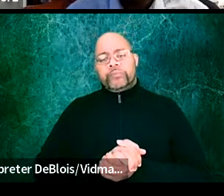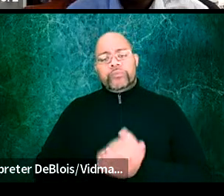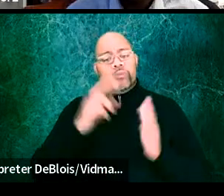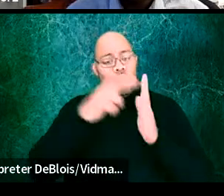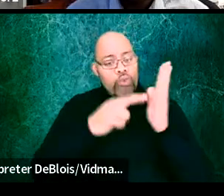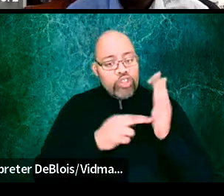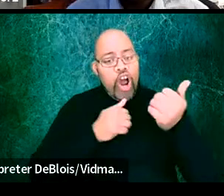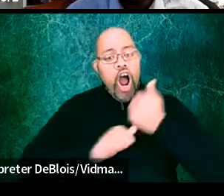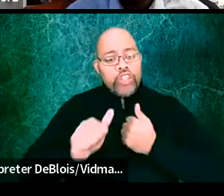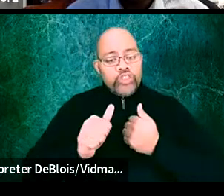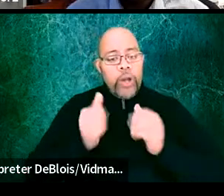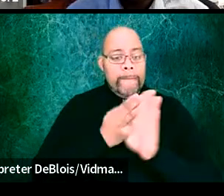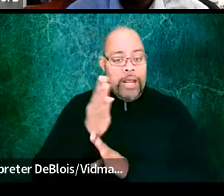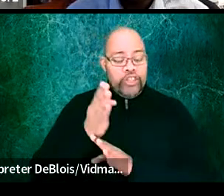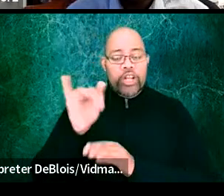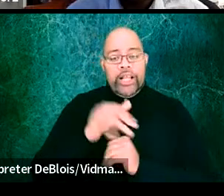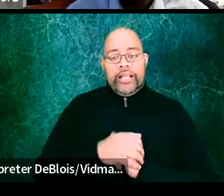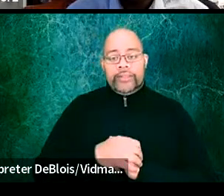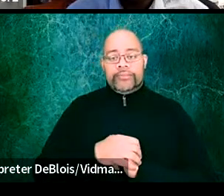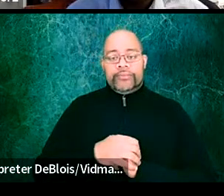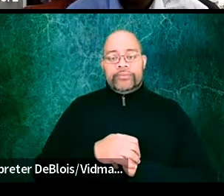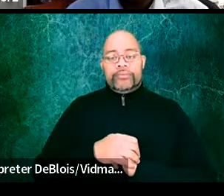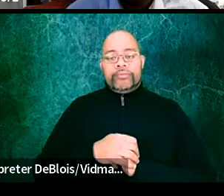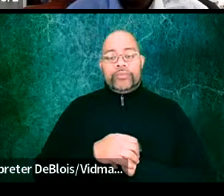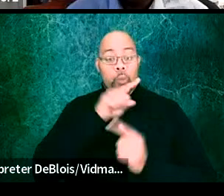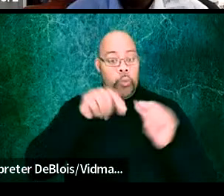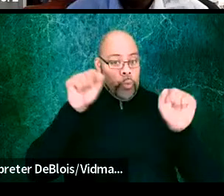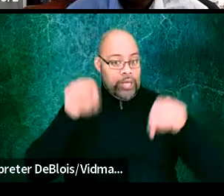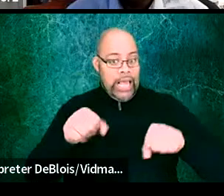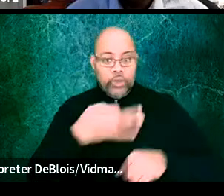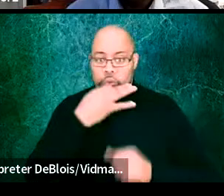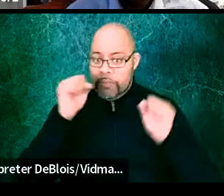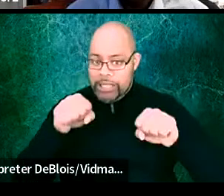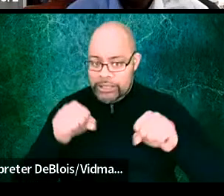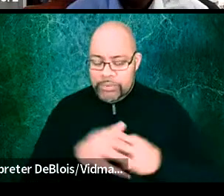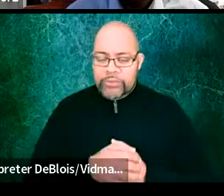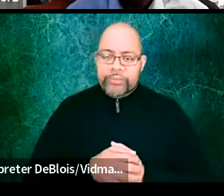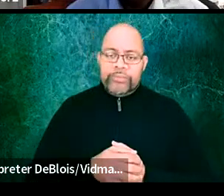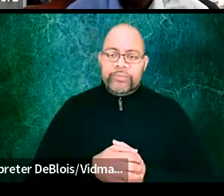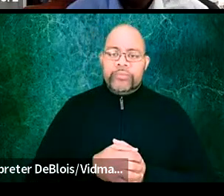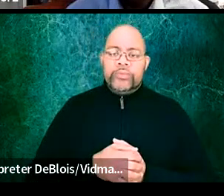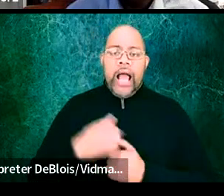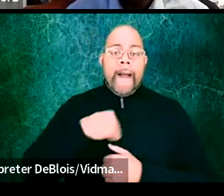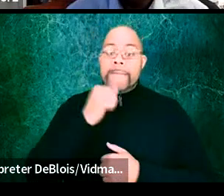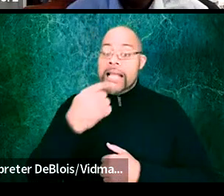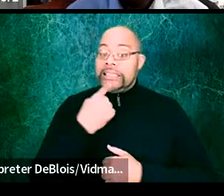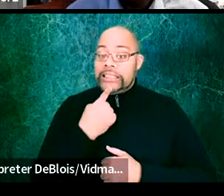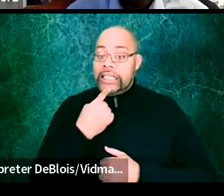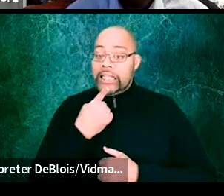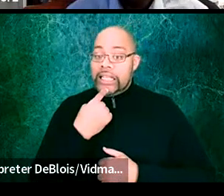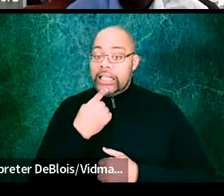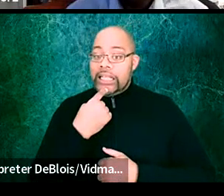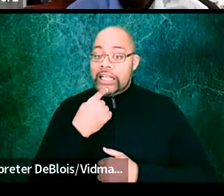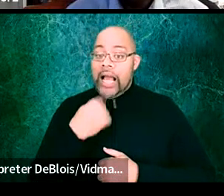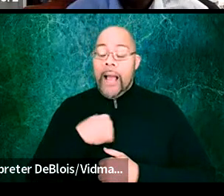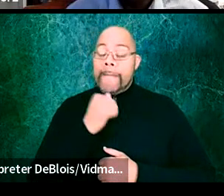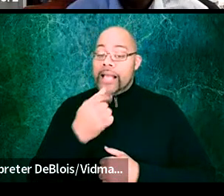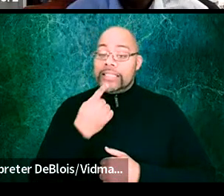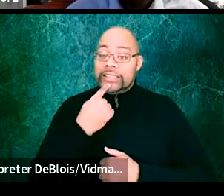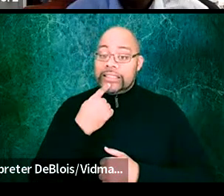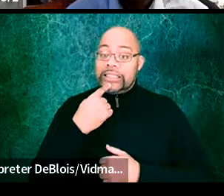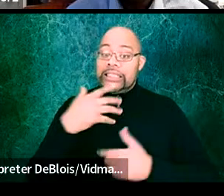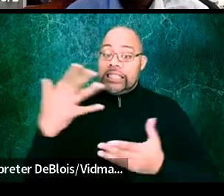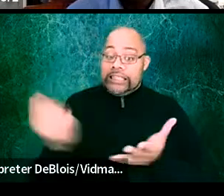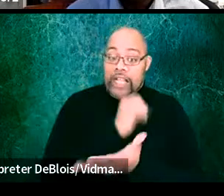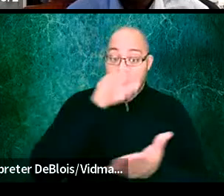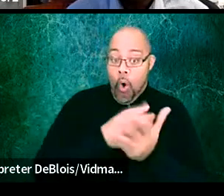register under a major like as soon as you can. You don't, I am not saying to take all